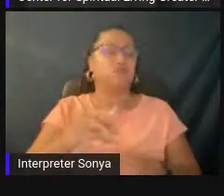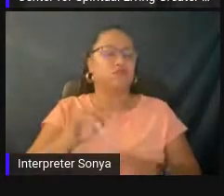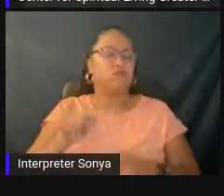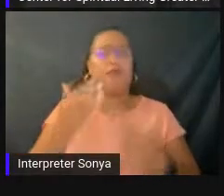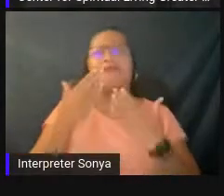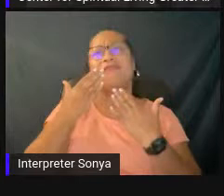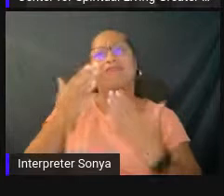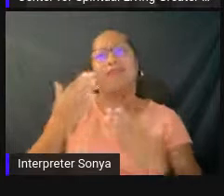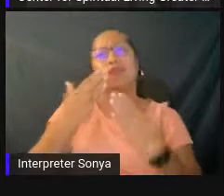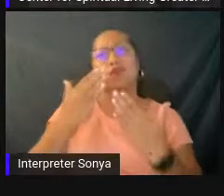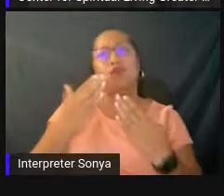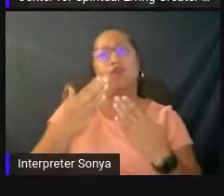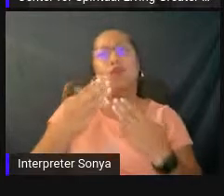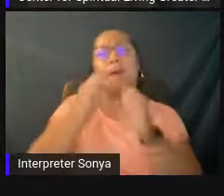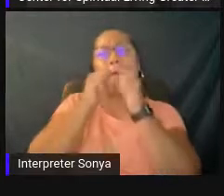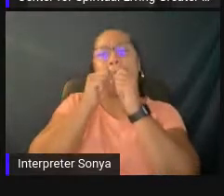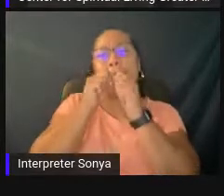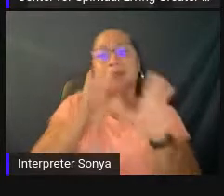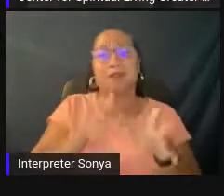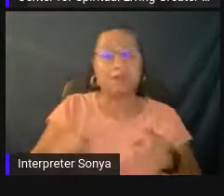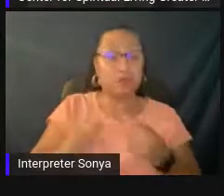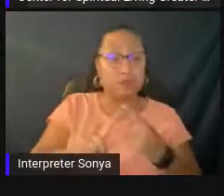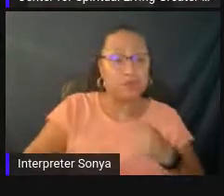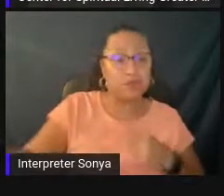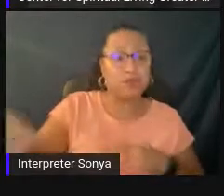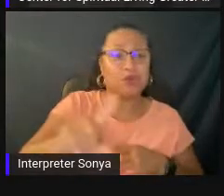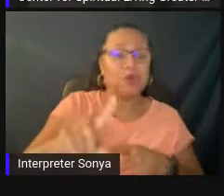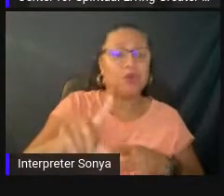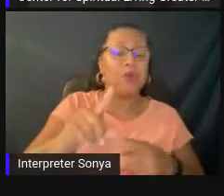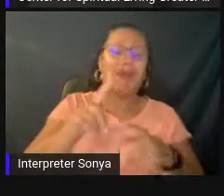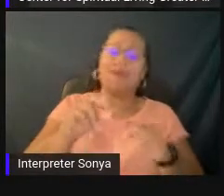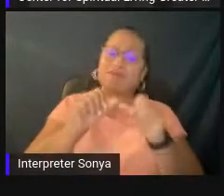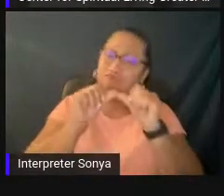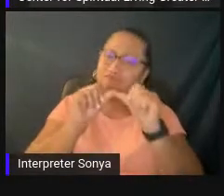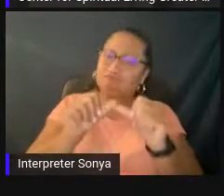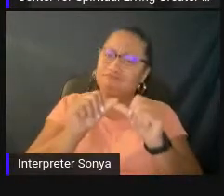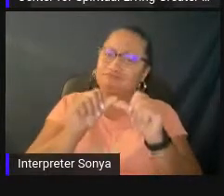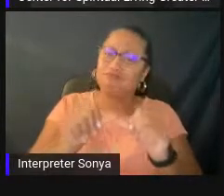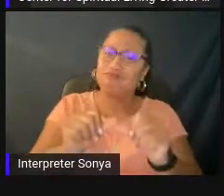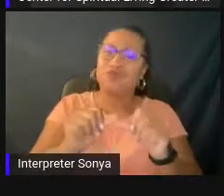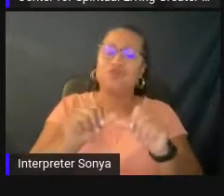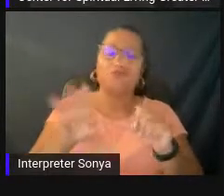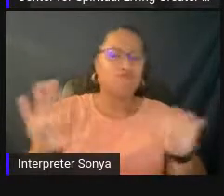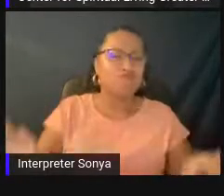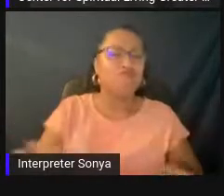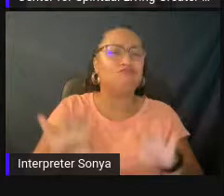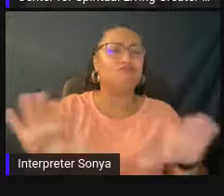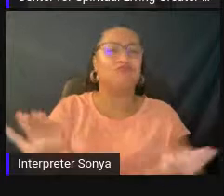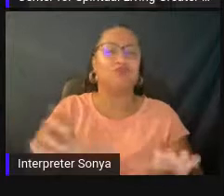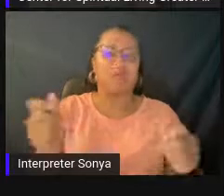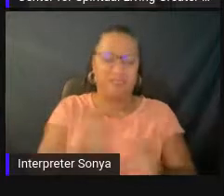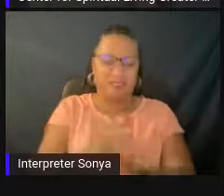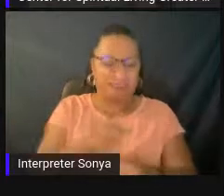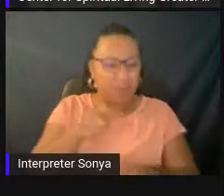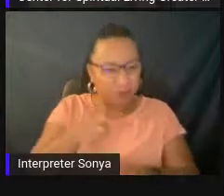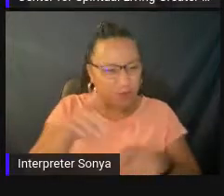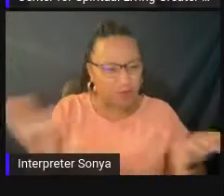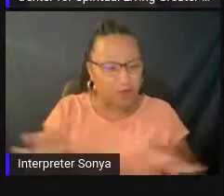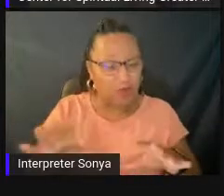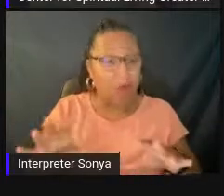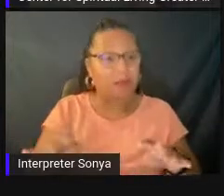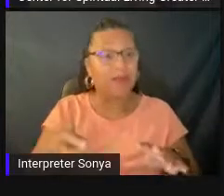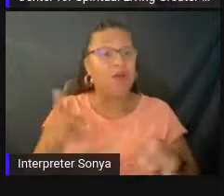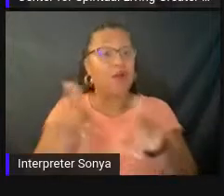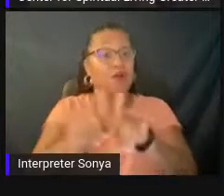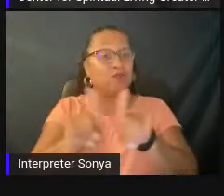Thank you, blessings to you, and keep doing what you're doing and enjoy this day.